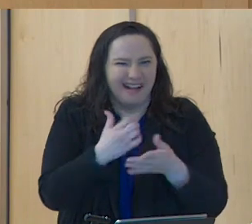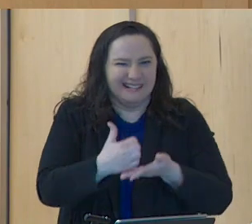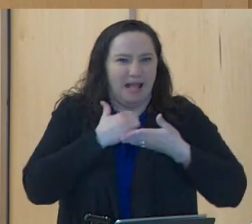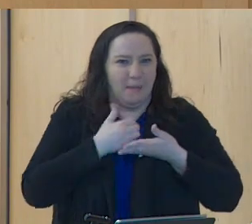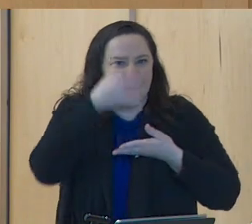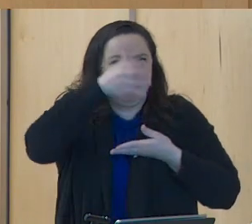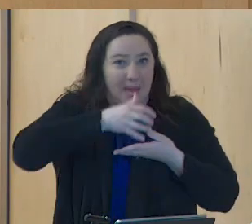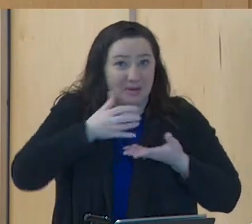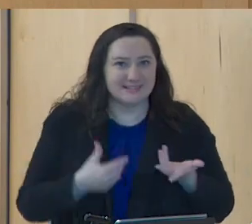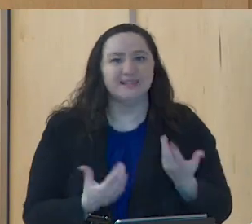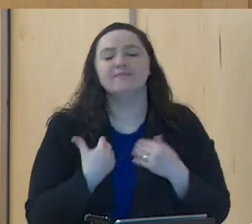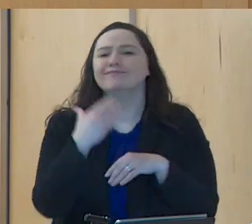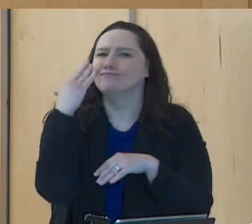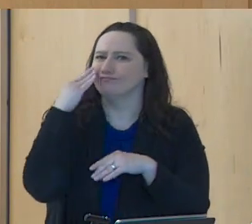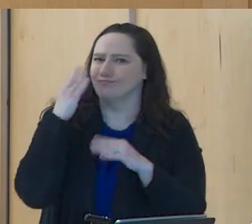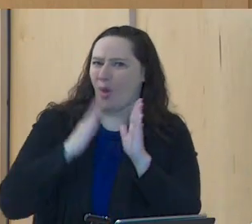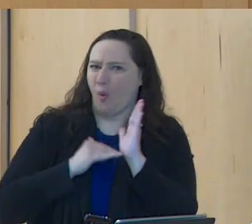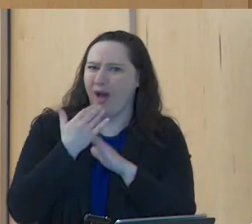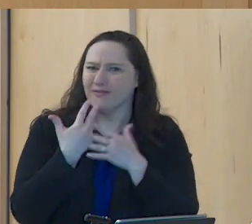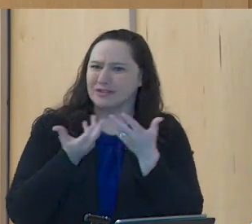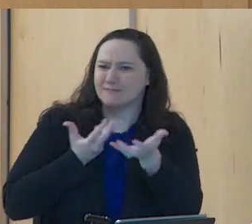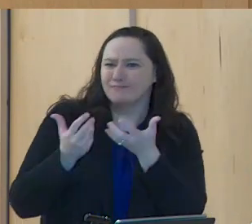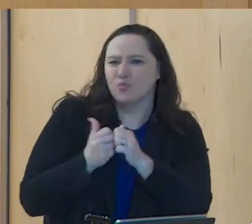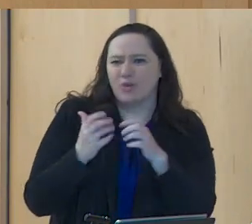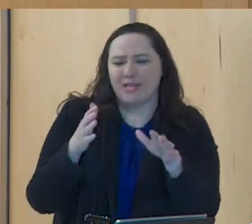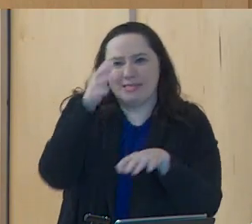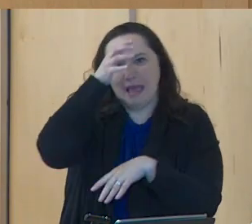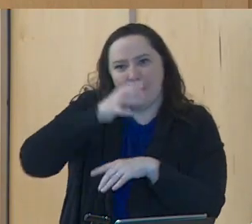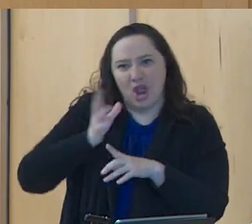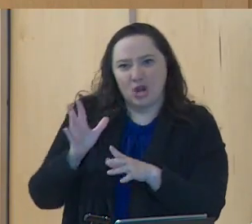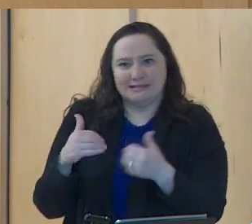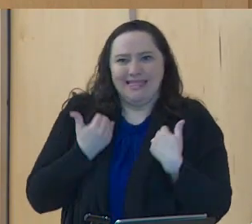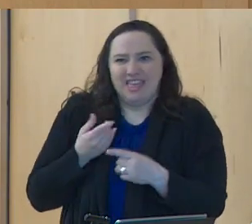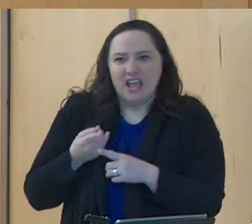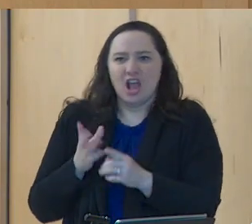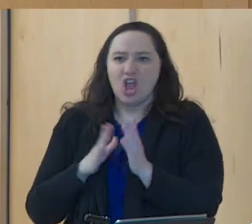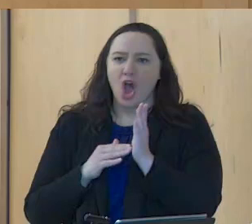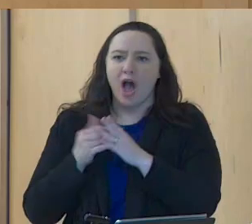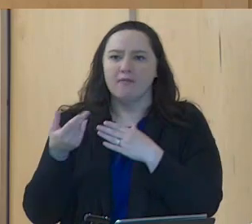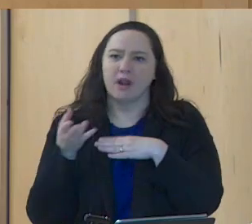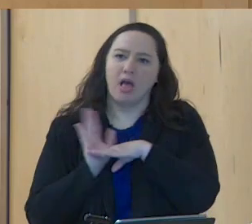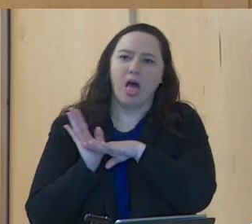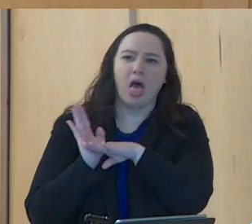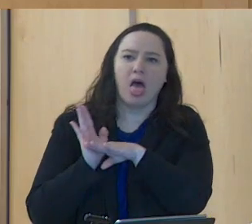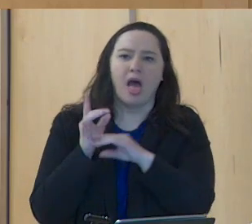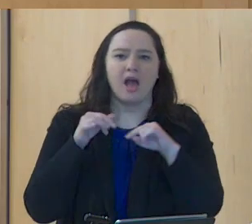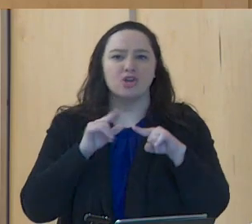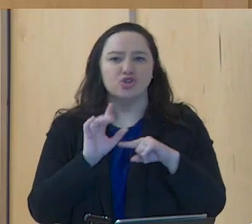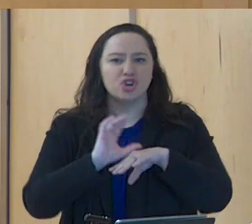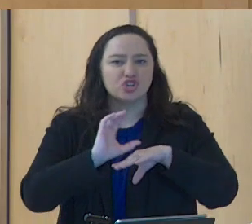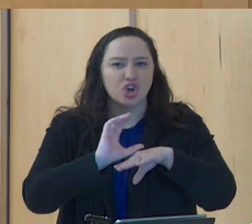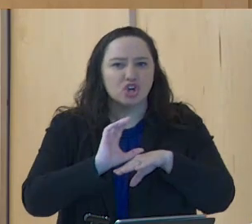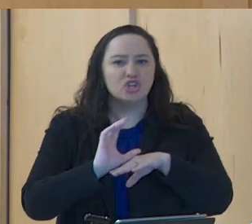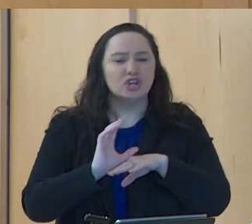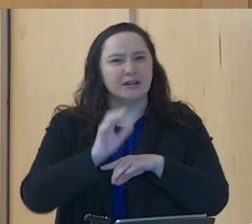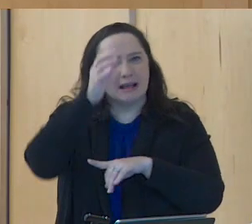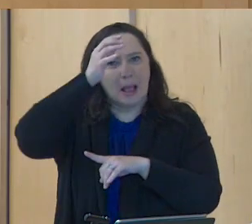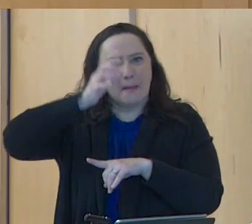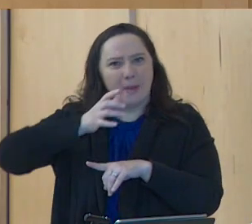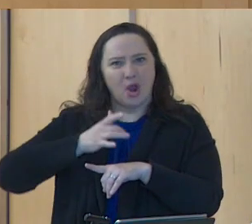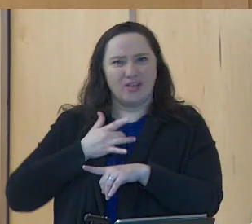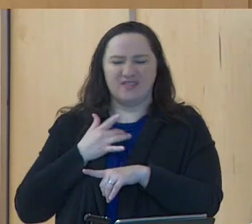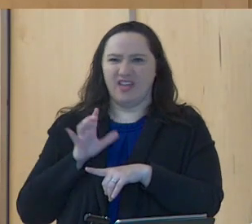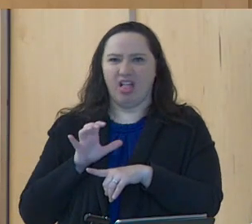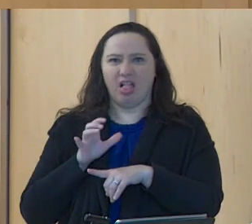that in speaking with young parents, they often say they are kept so busy during the church service that they don't get